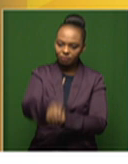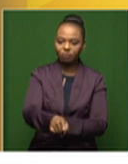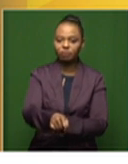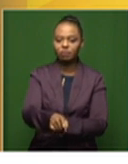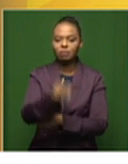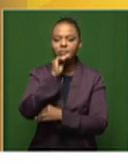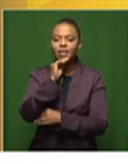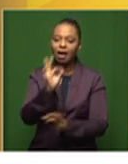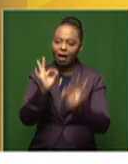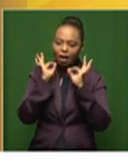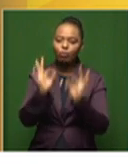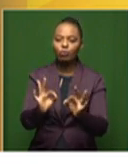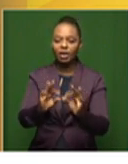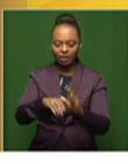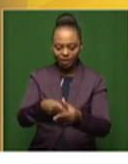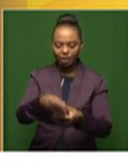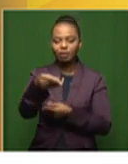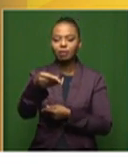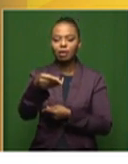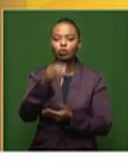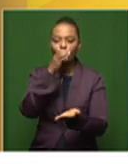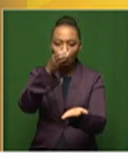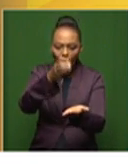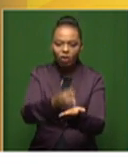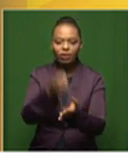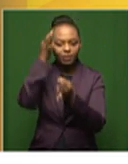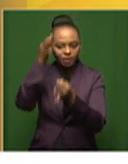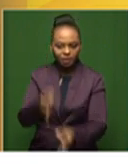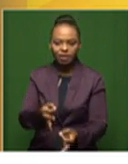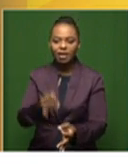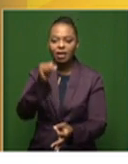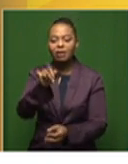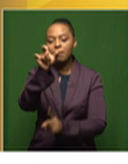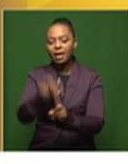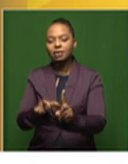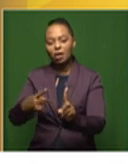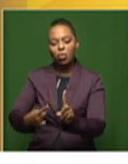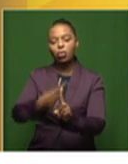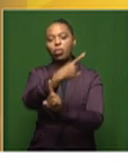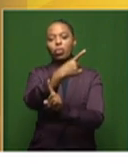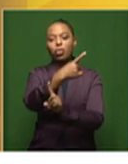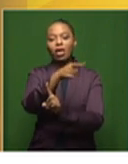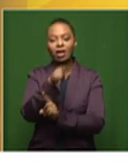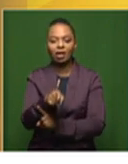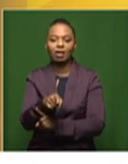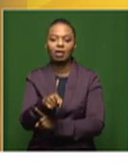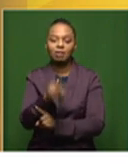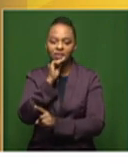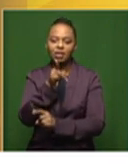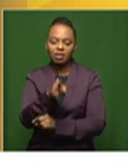to confirm that decision. And if somebody will defy that gazette when it's publicized, it will really be